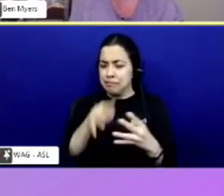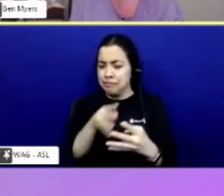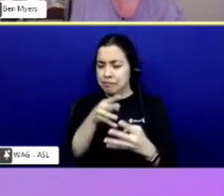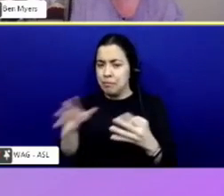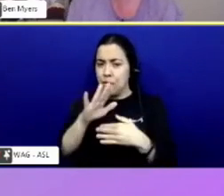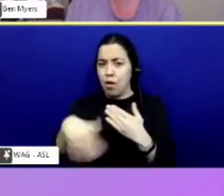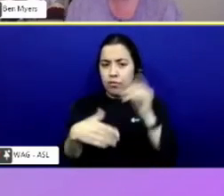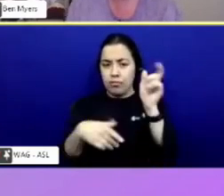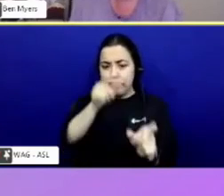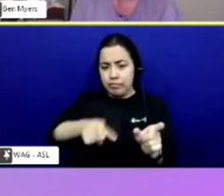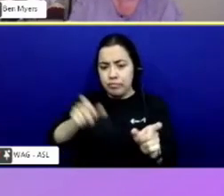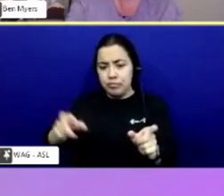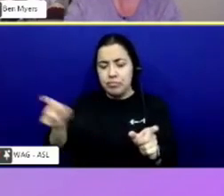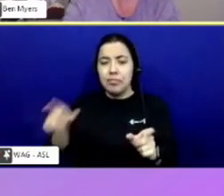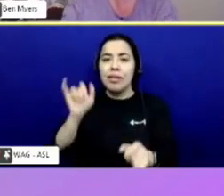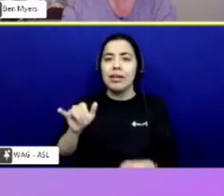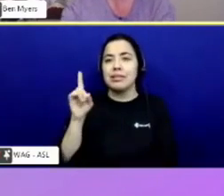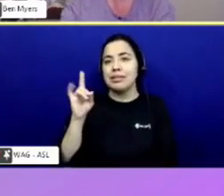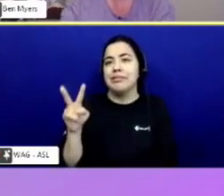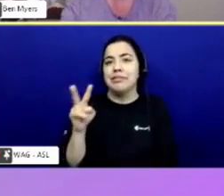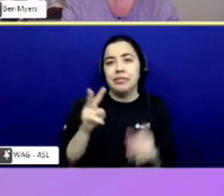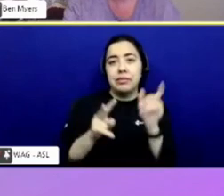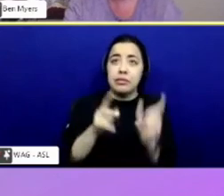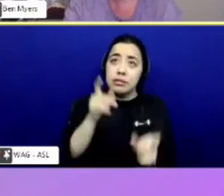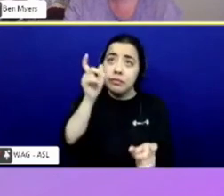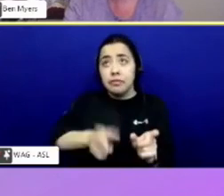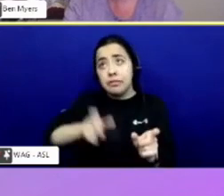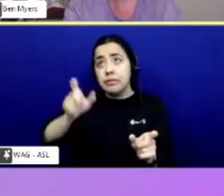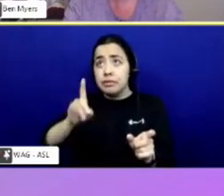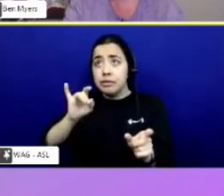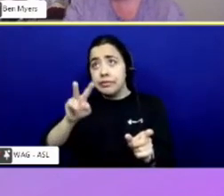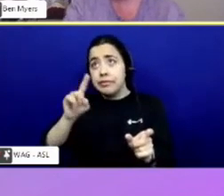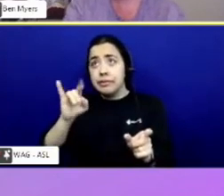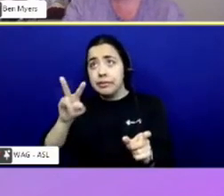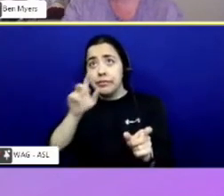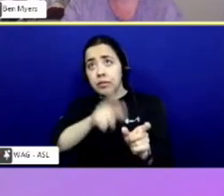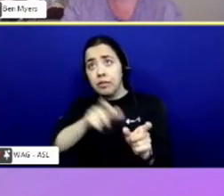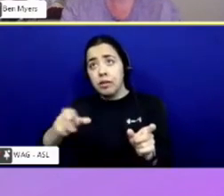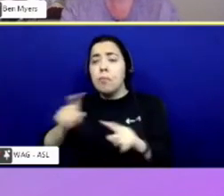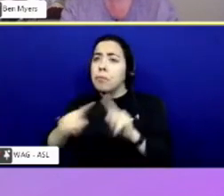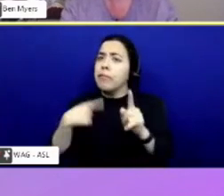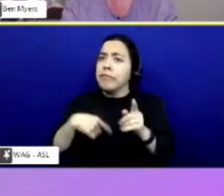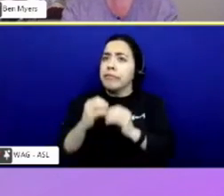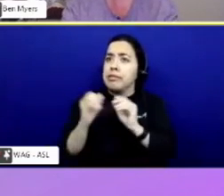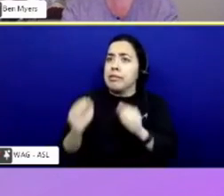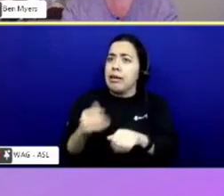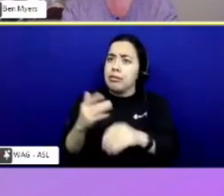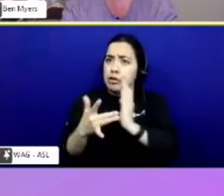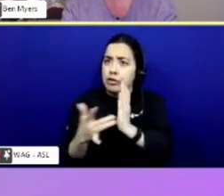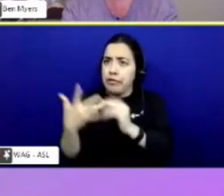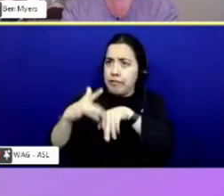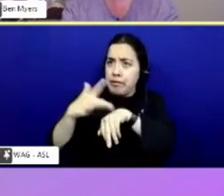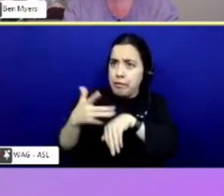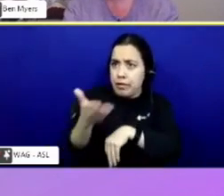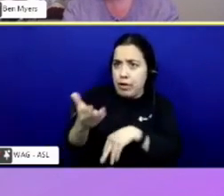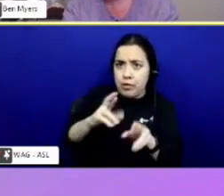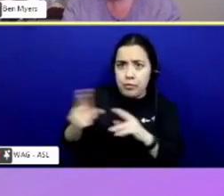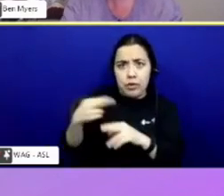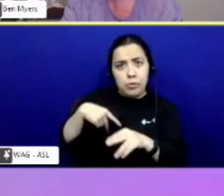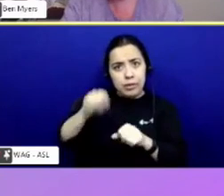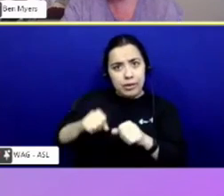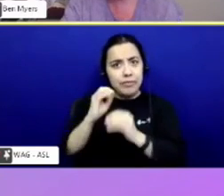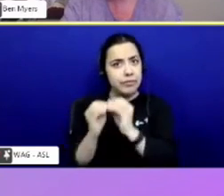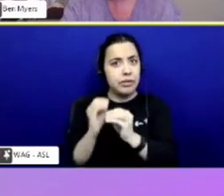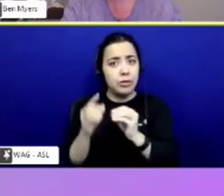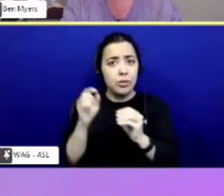cell as a bunch of divs. But we can fix this. We have the technology. We can do